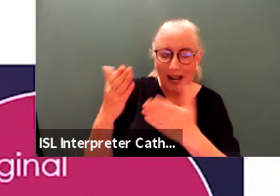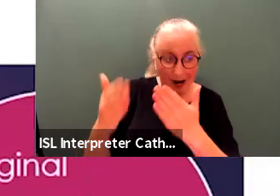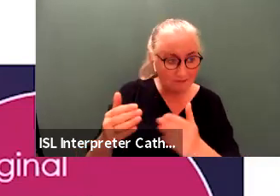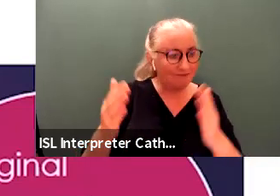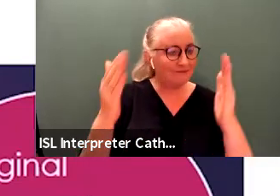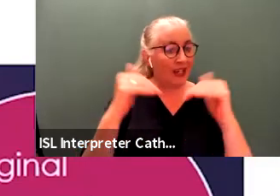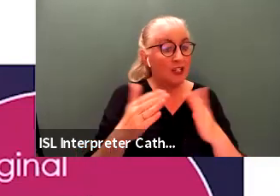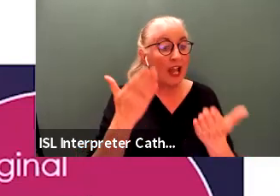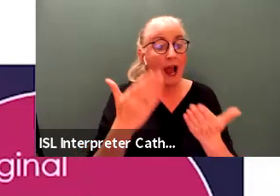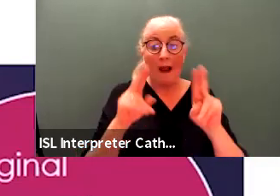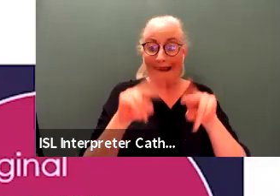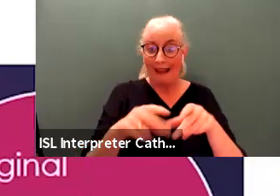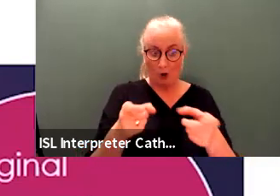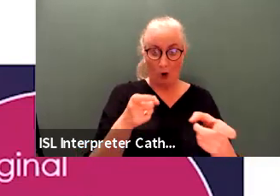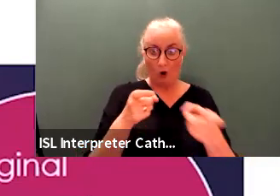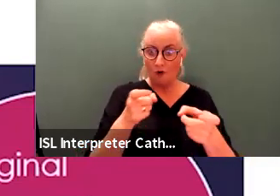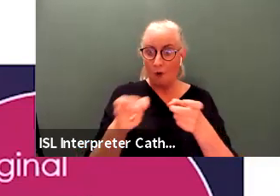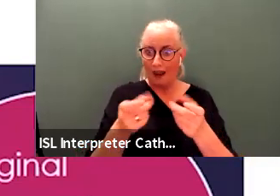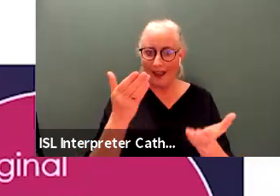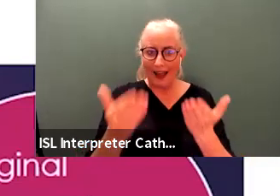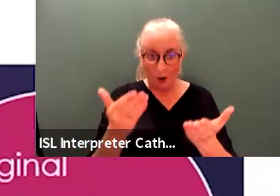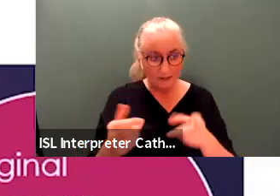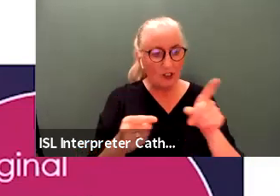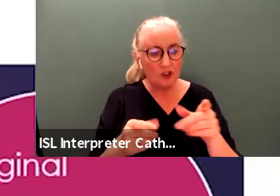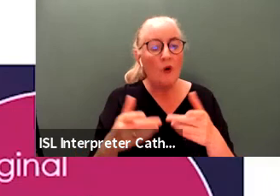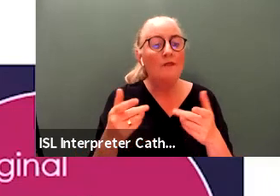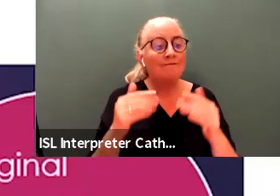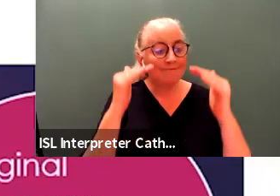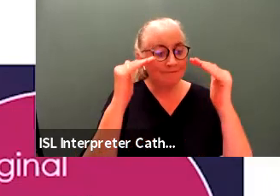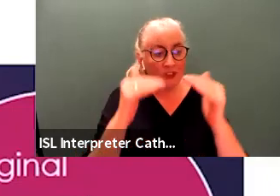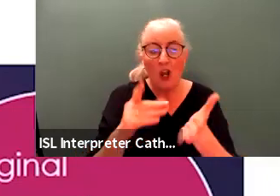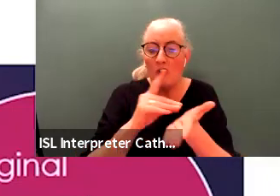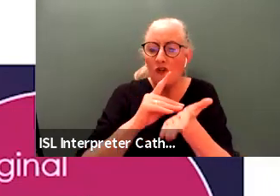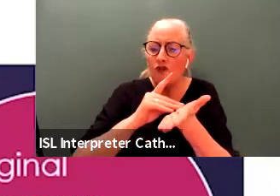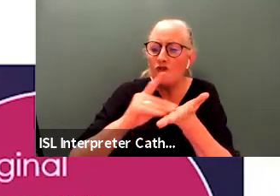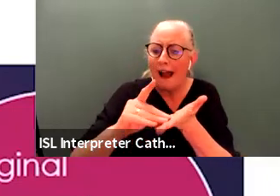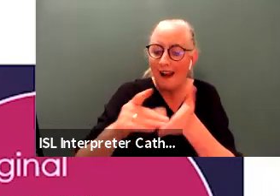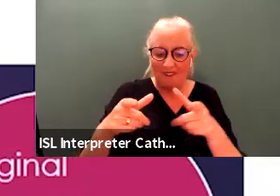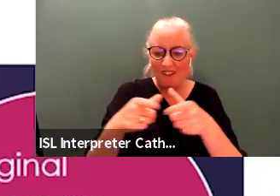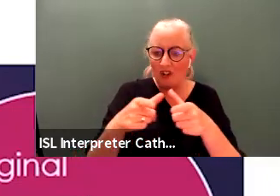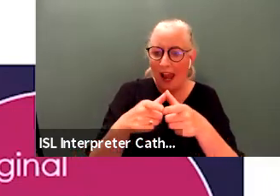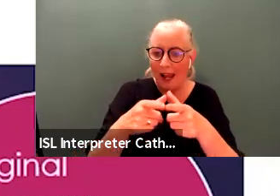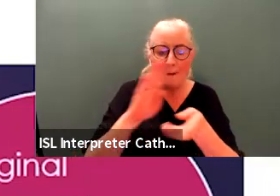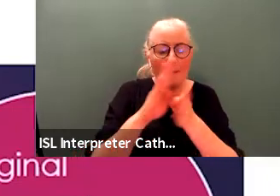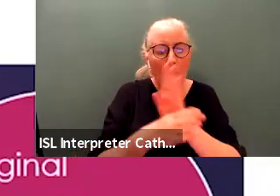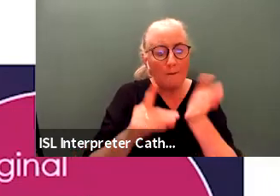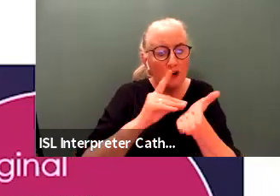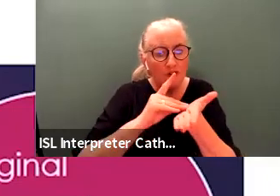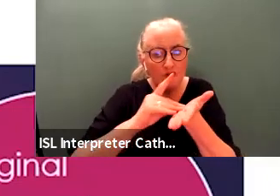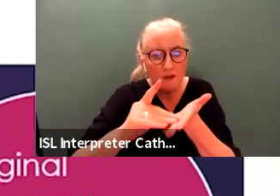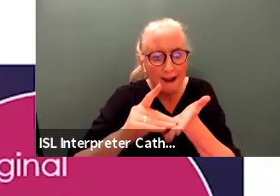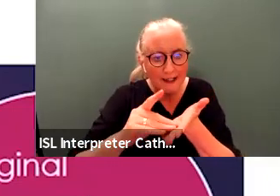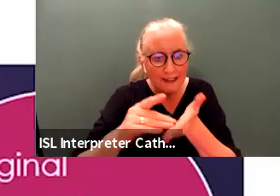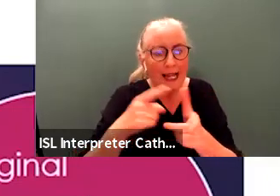Controlling the controllables. So the vaginal symptoms, the dryness, the itching, that dyspareunia or